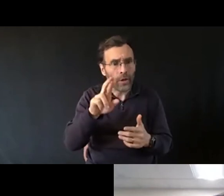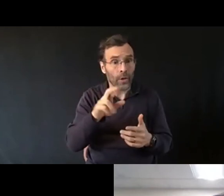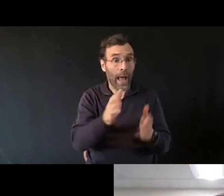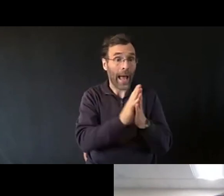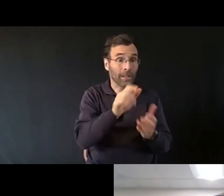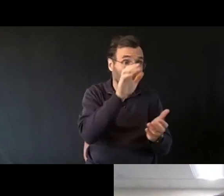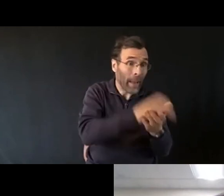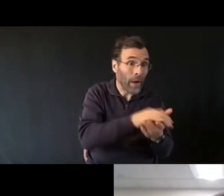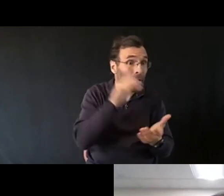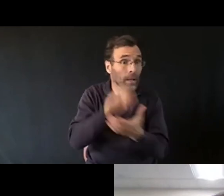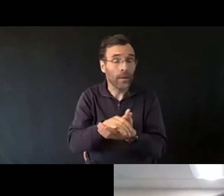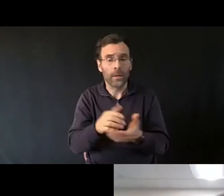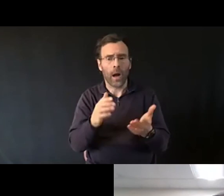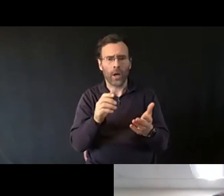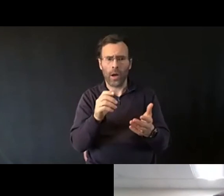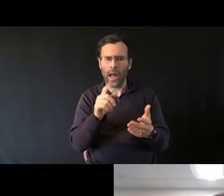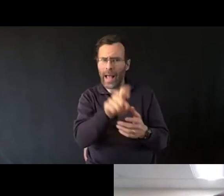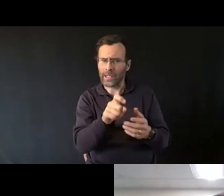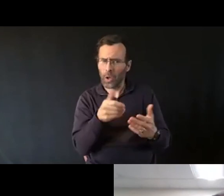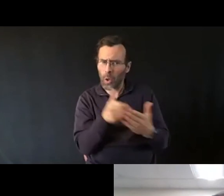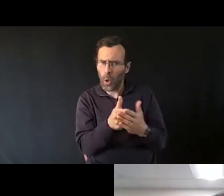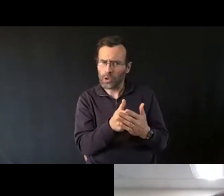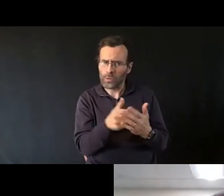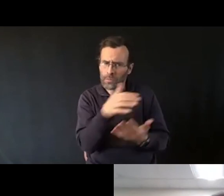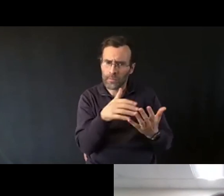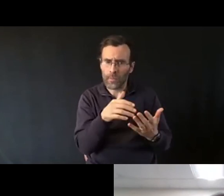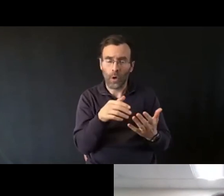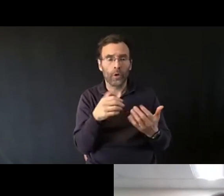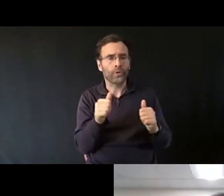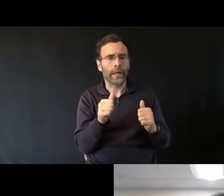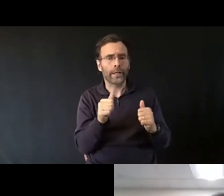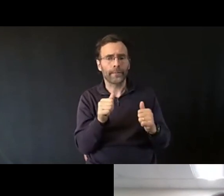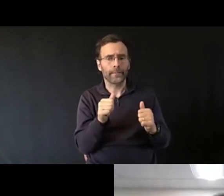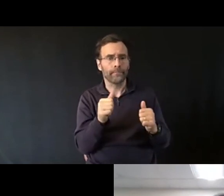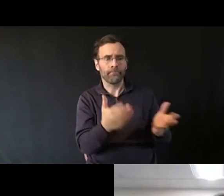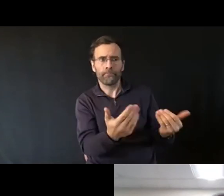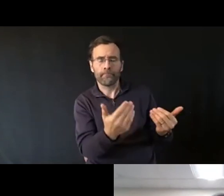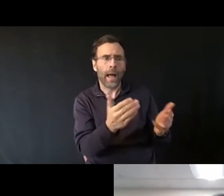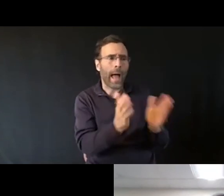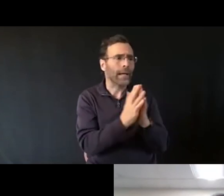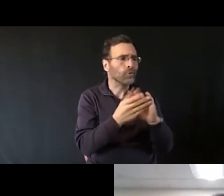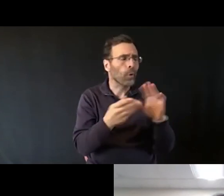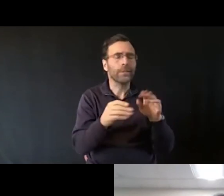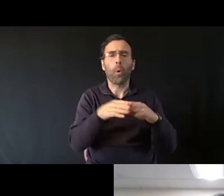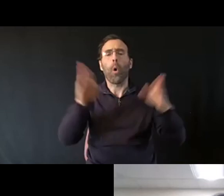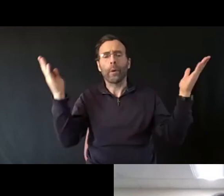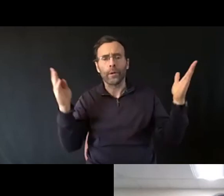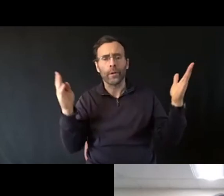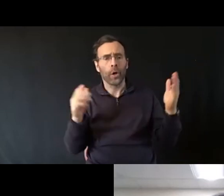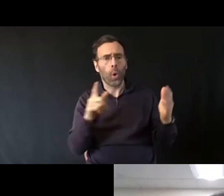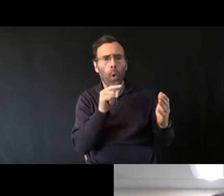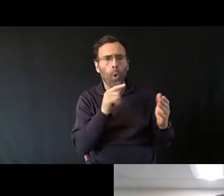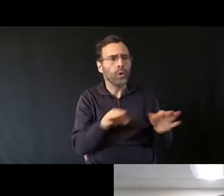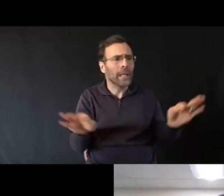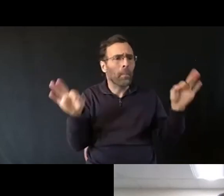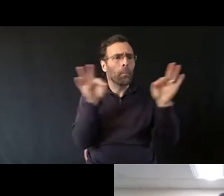you asking closed-ended questions, or are you attempting to capture a person's narrative, like asking questions, who is it important to